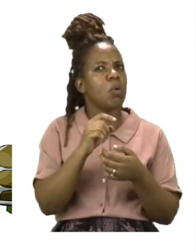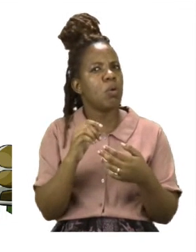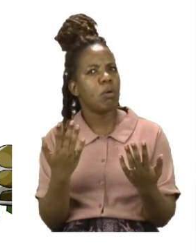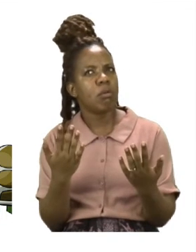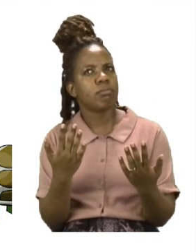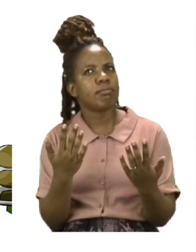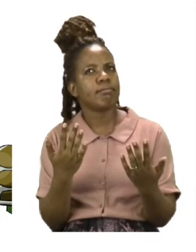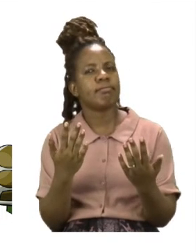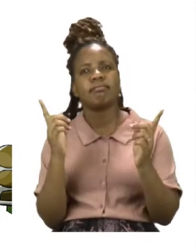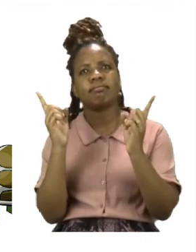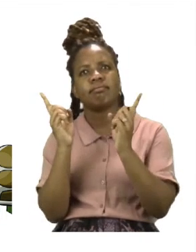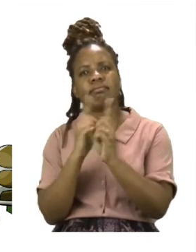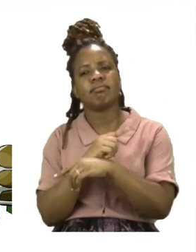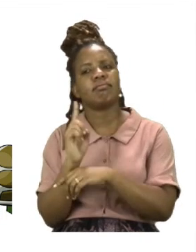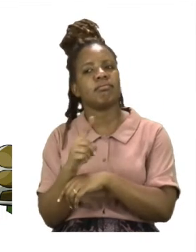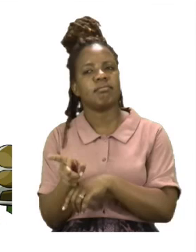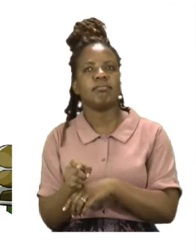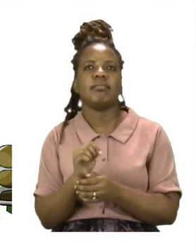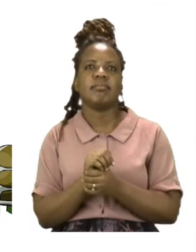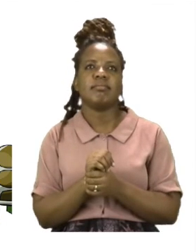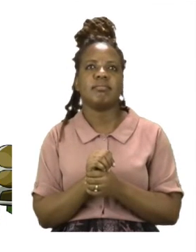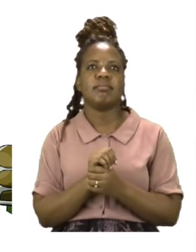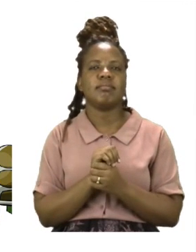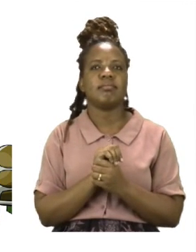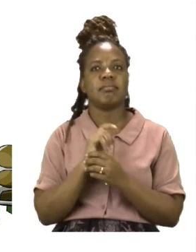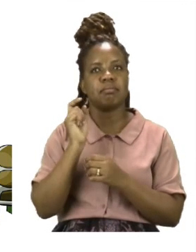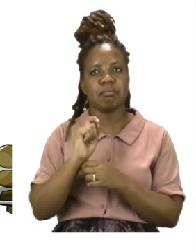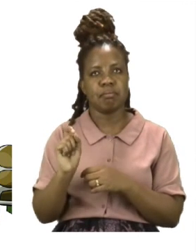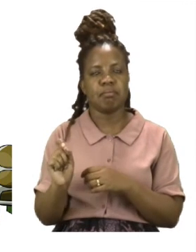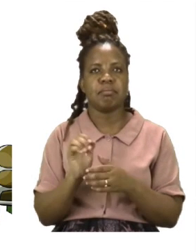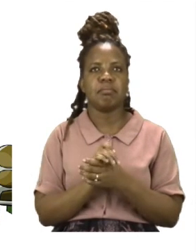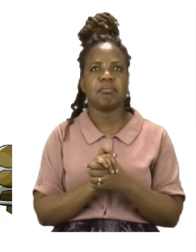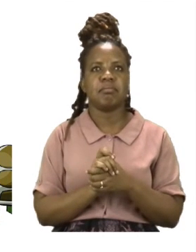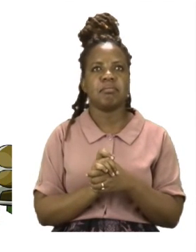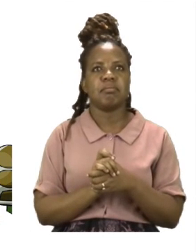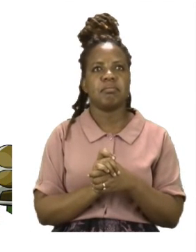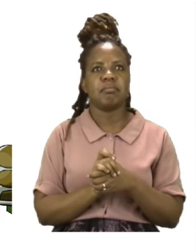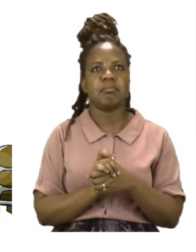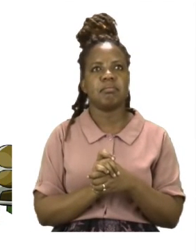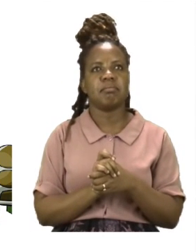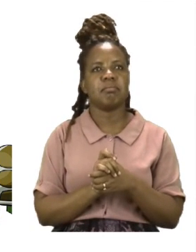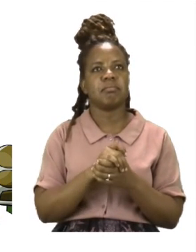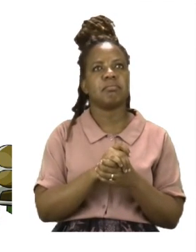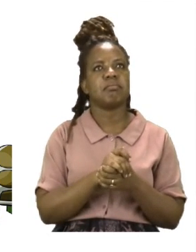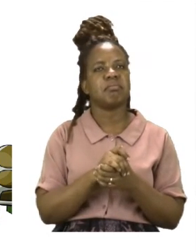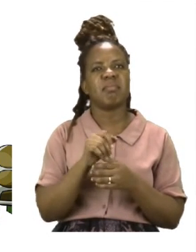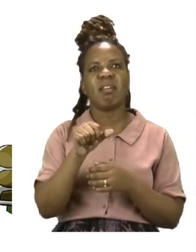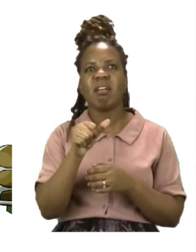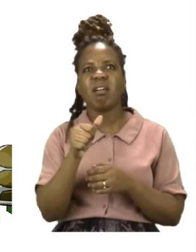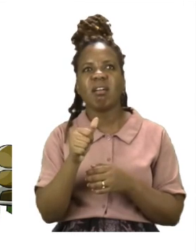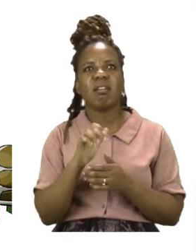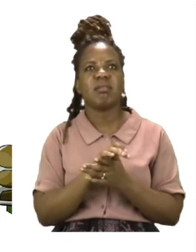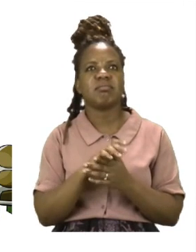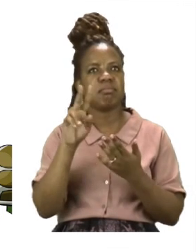false? I would like you to please write your answer. The rest of these ones I want you to read